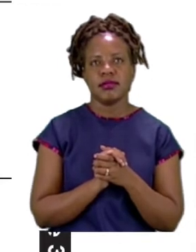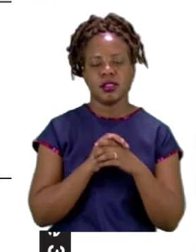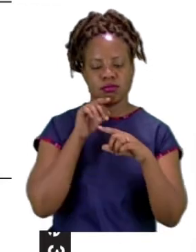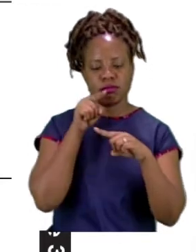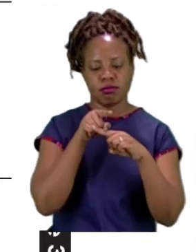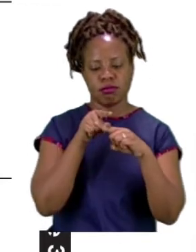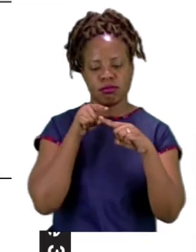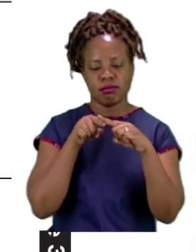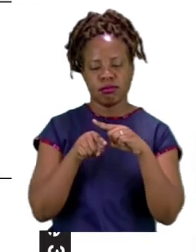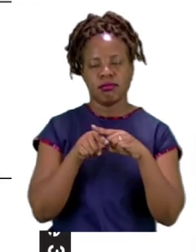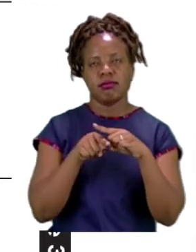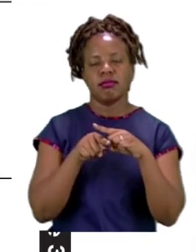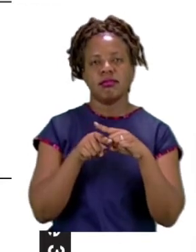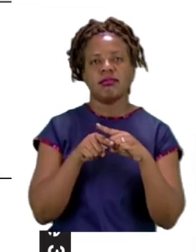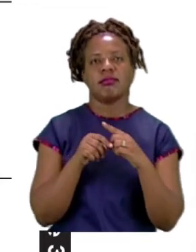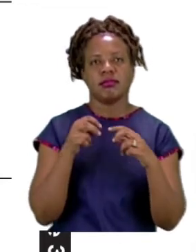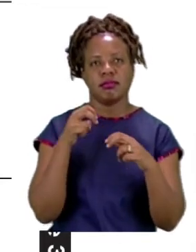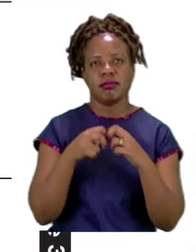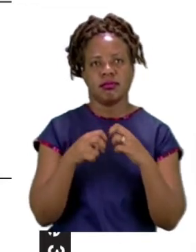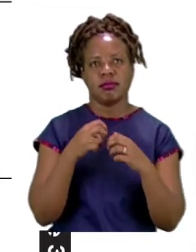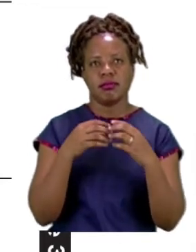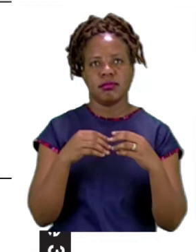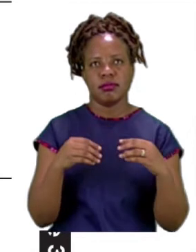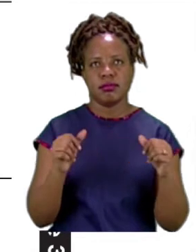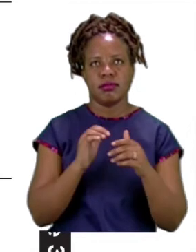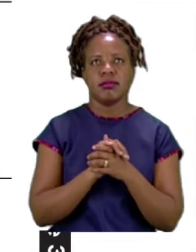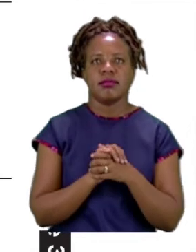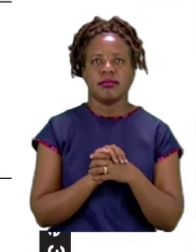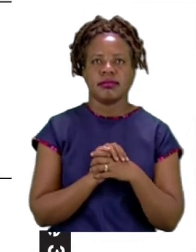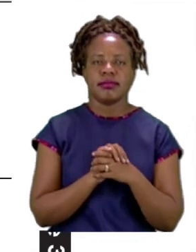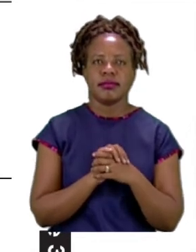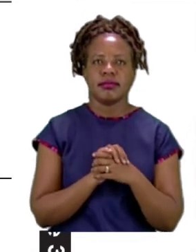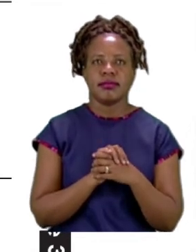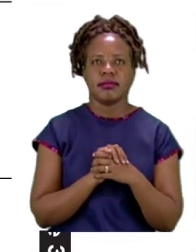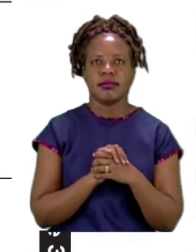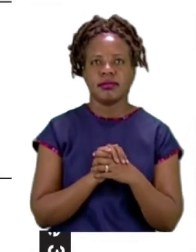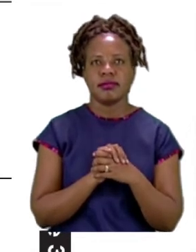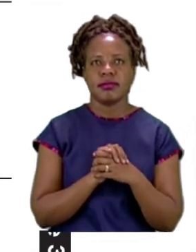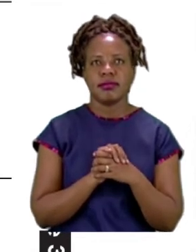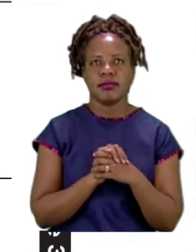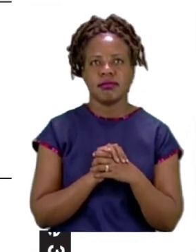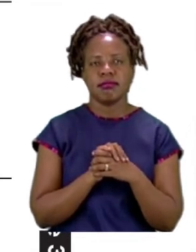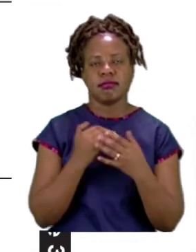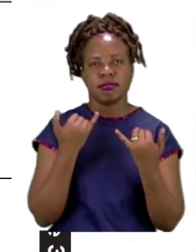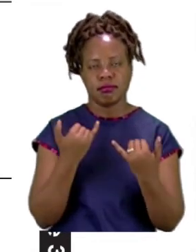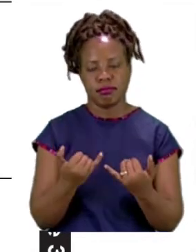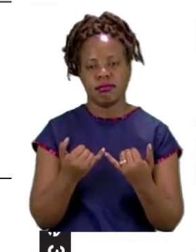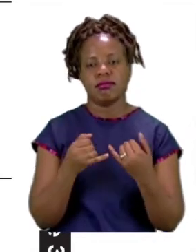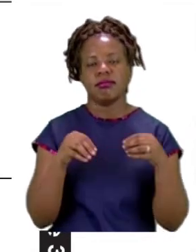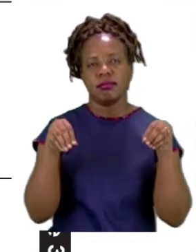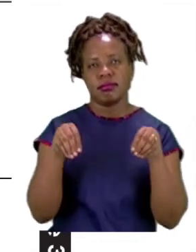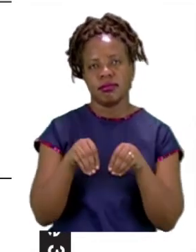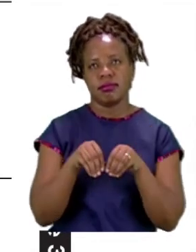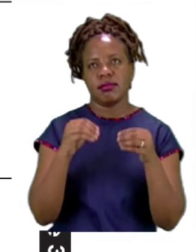by circling the set of items. Now, we are going to be doing number 3 together, and I want